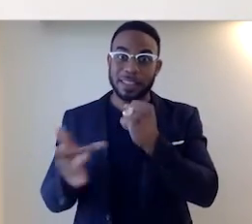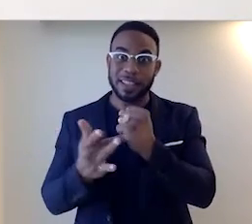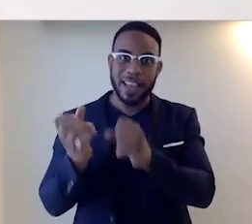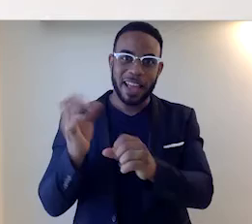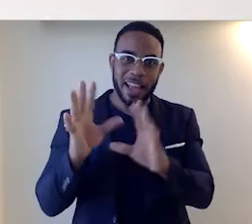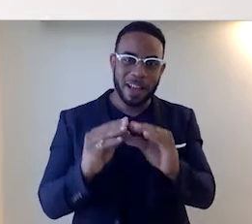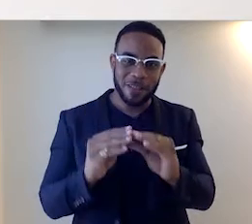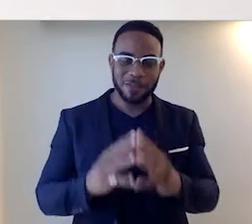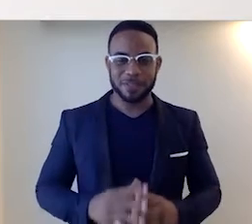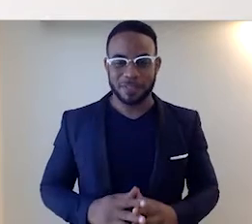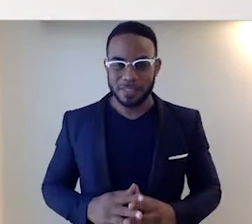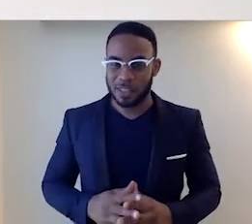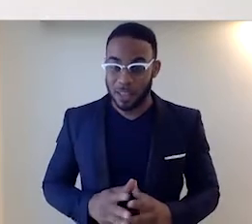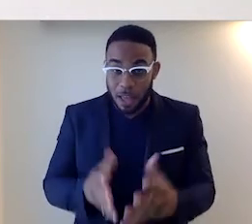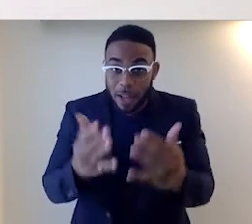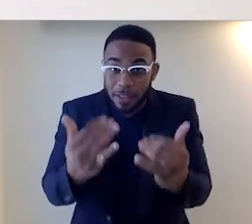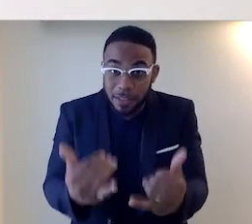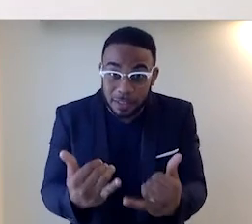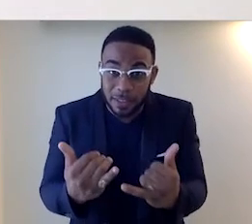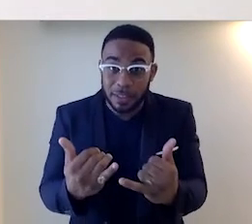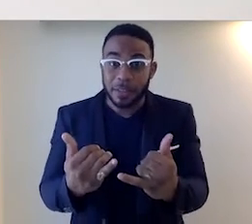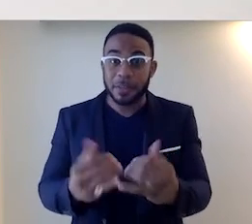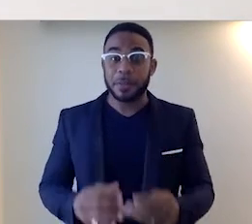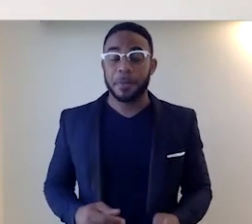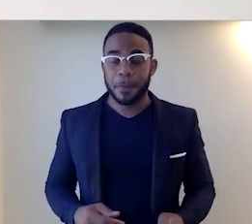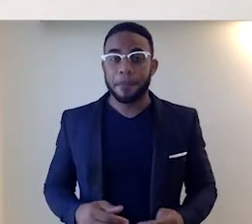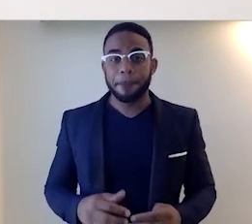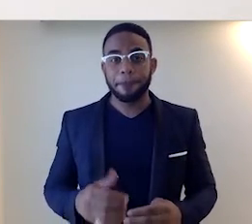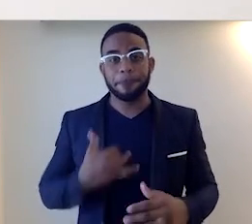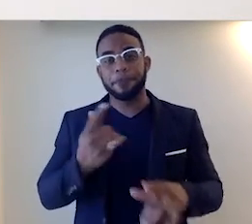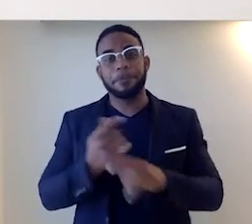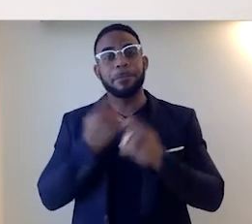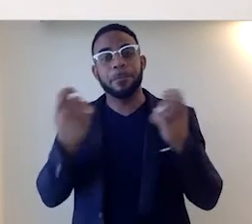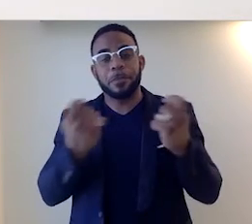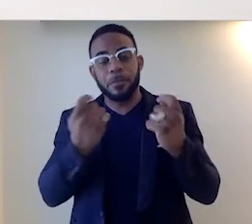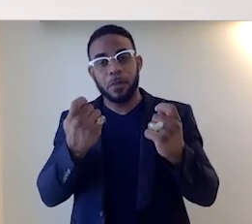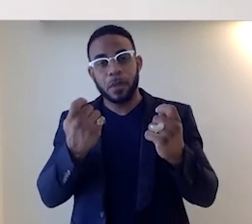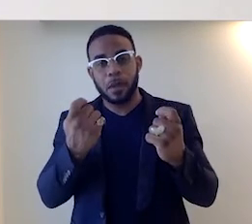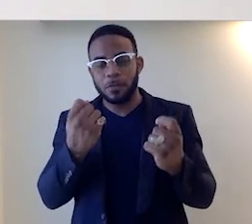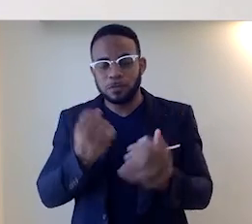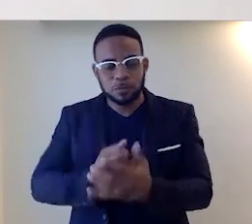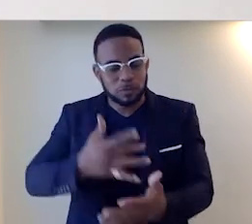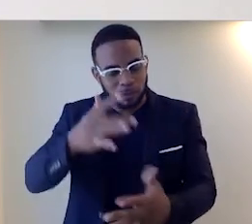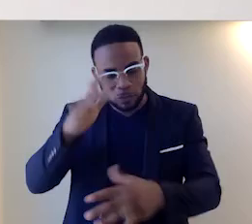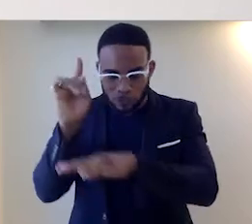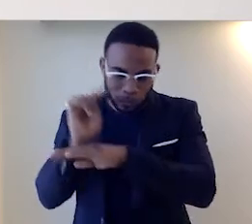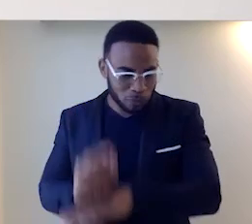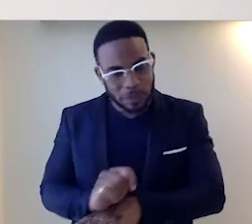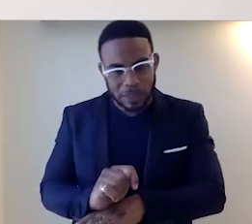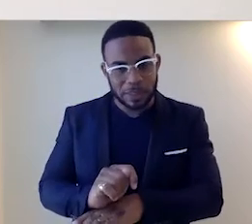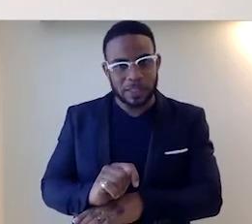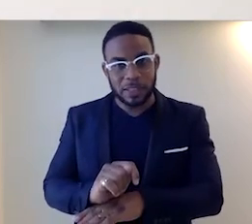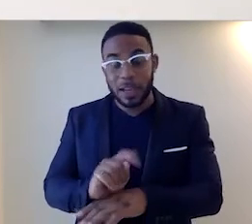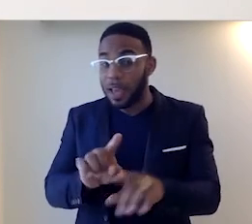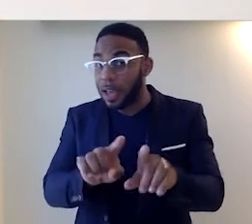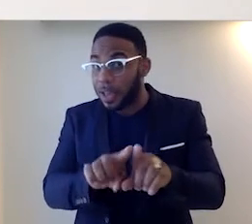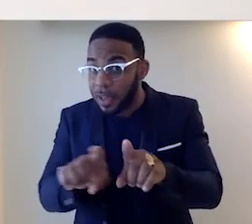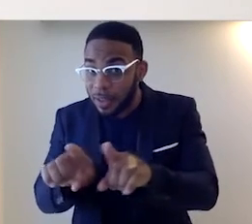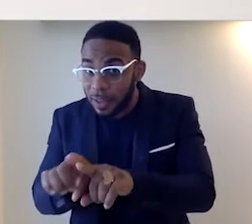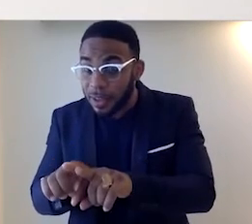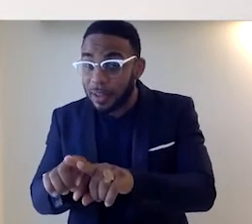Conference. Today, we celebrate the rich tradition and